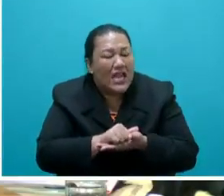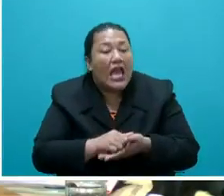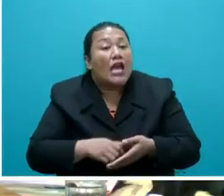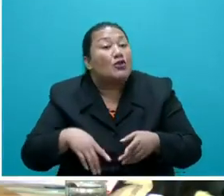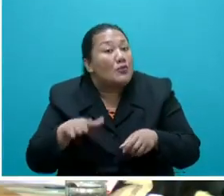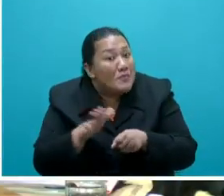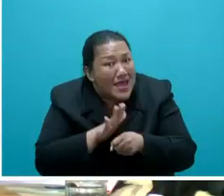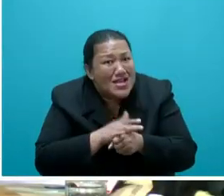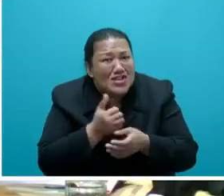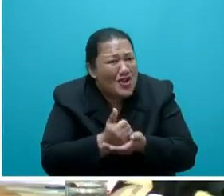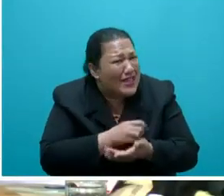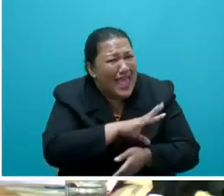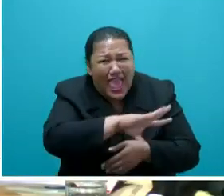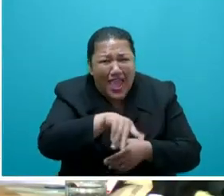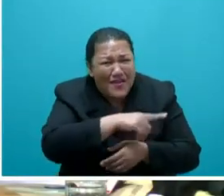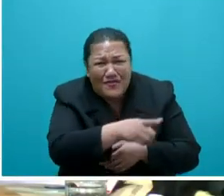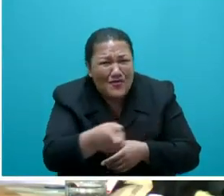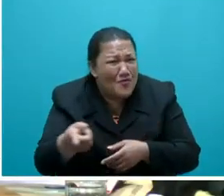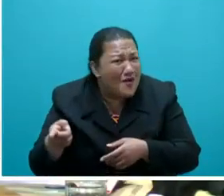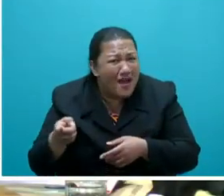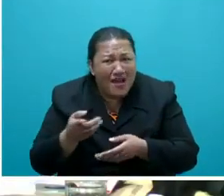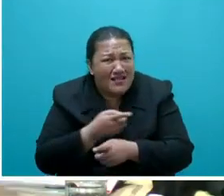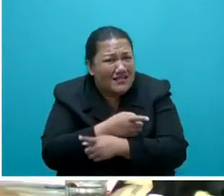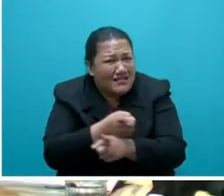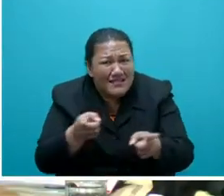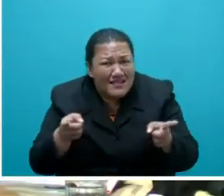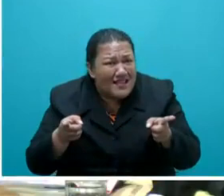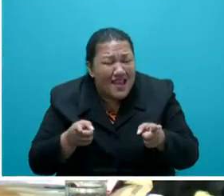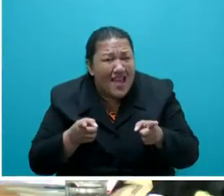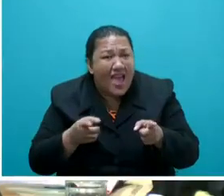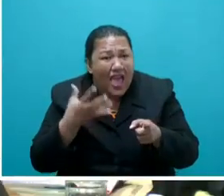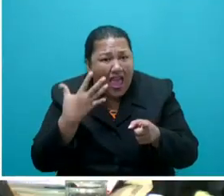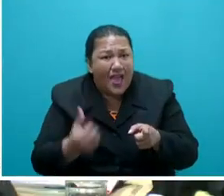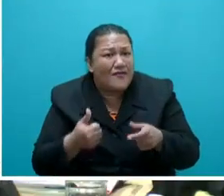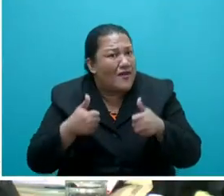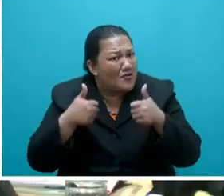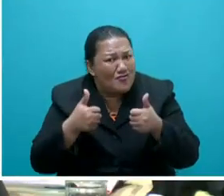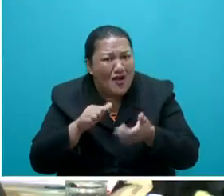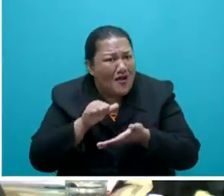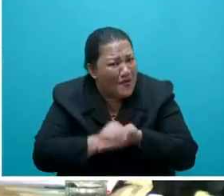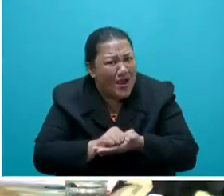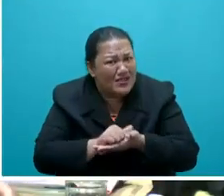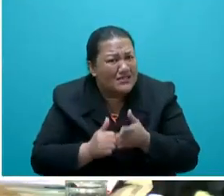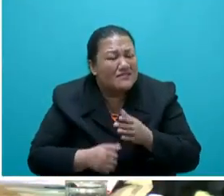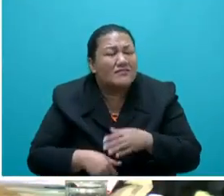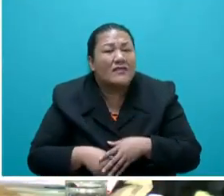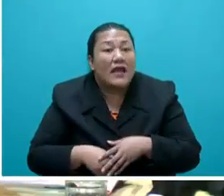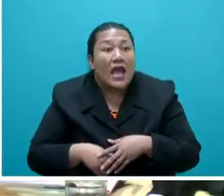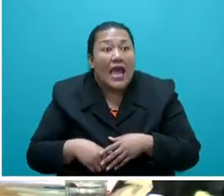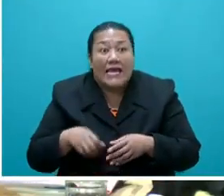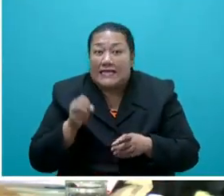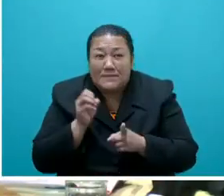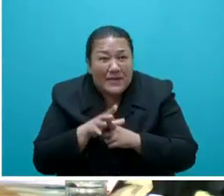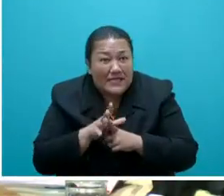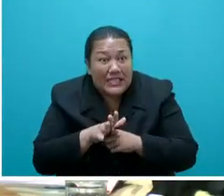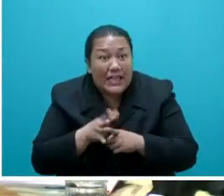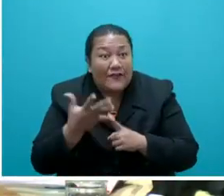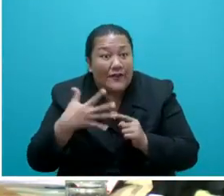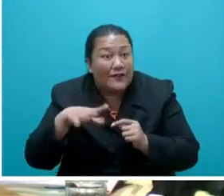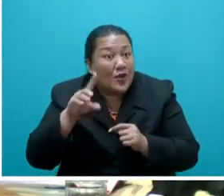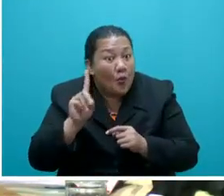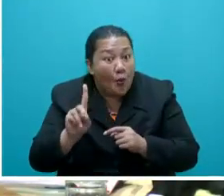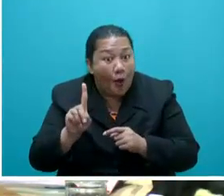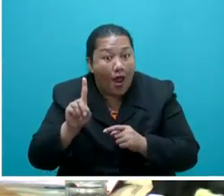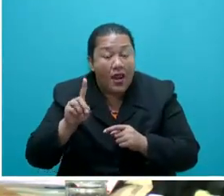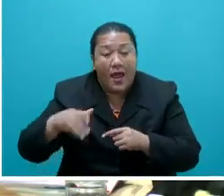oppose, especially the 51 members of this Parliament. Honorable Speaker, our assembly in this august